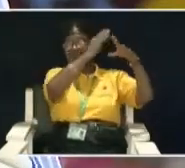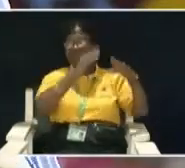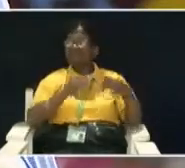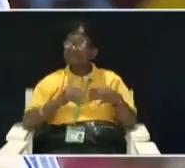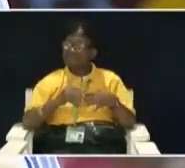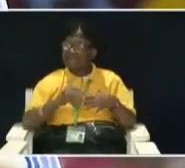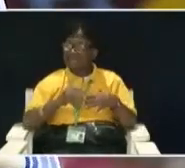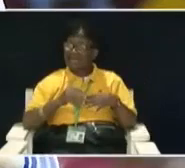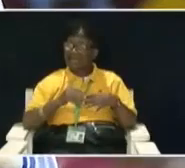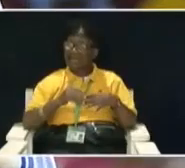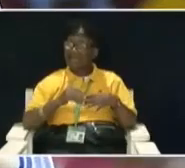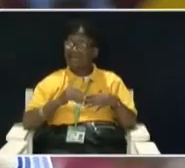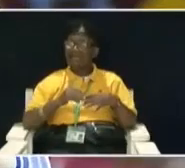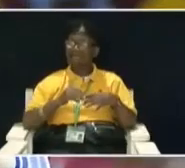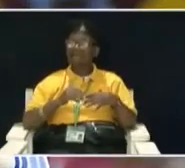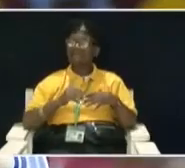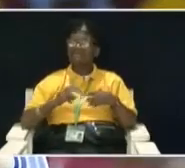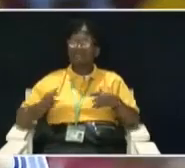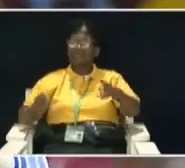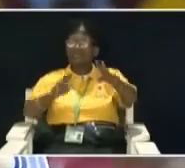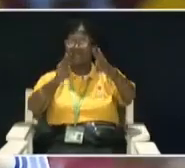to him.